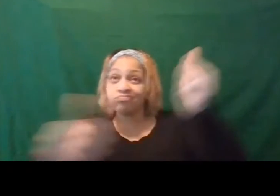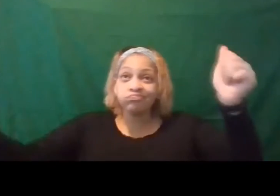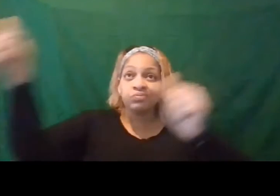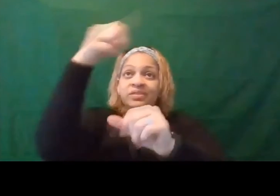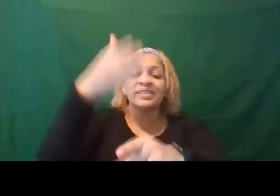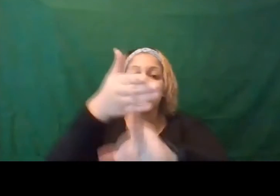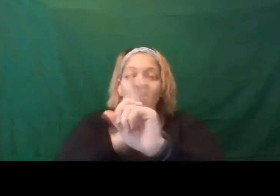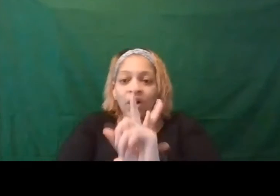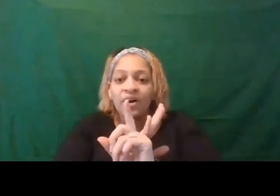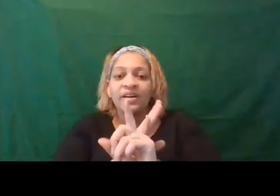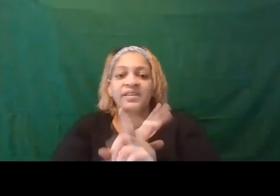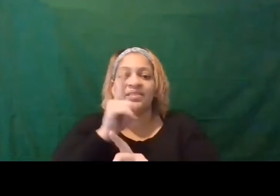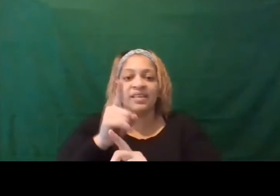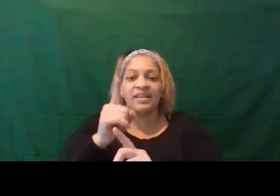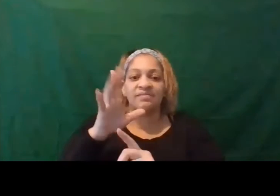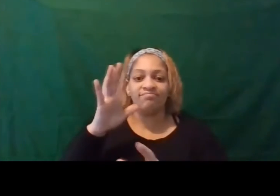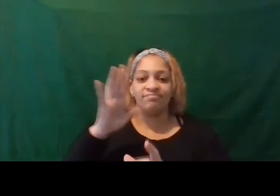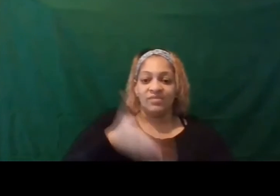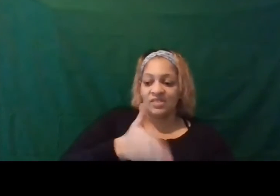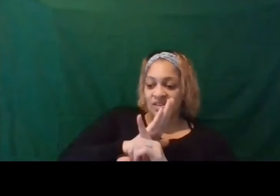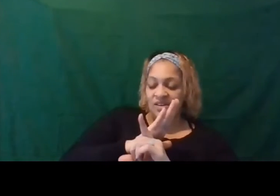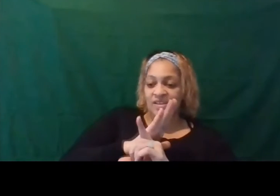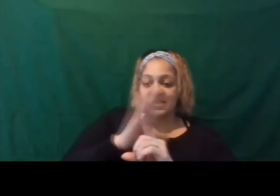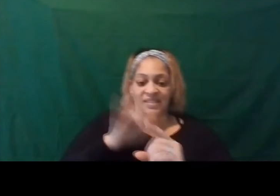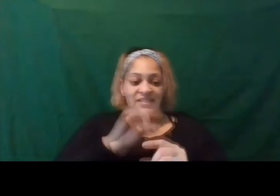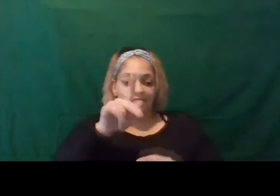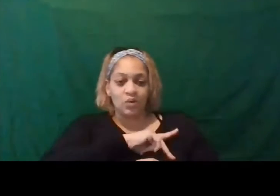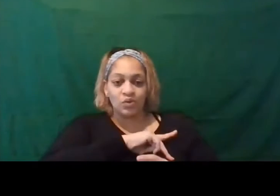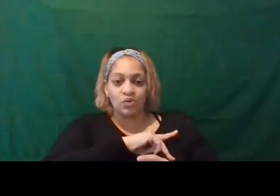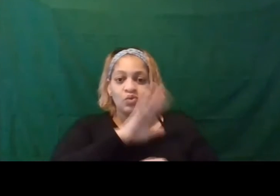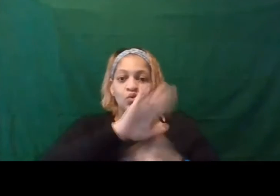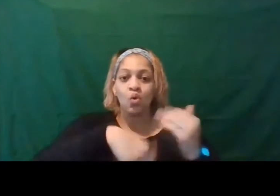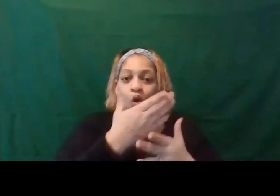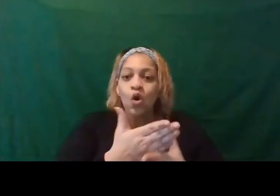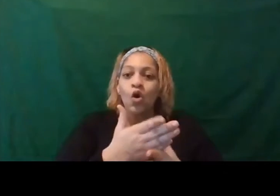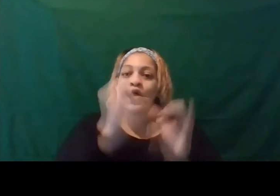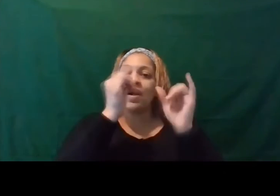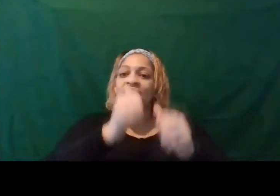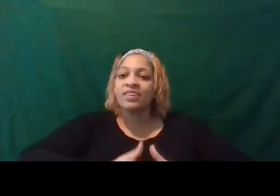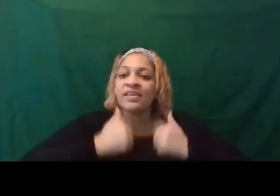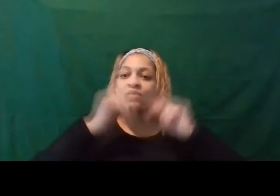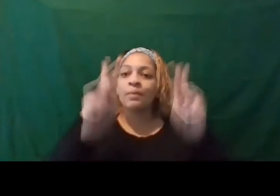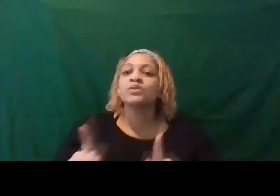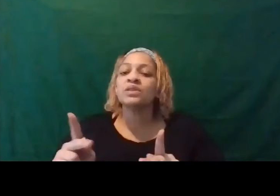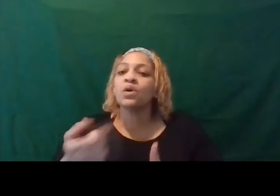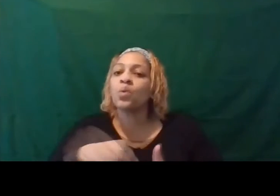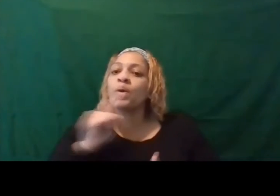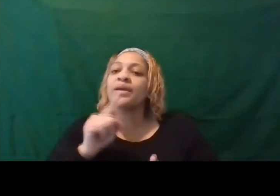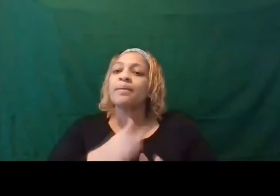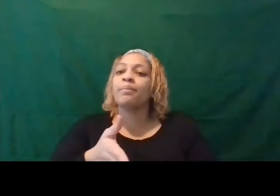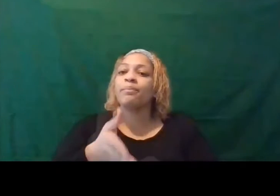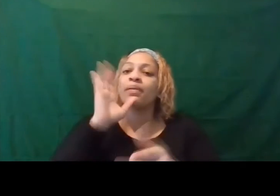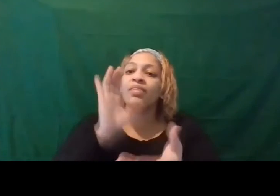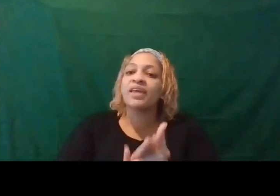to all who feel this indwelling presence. And I could easily tack on, we believe in the complete and